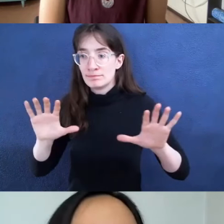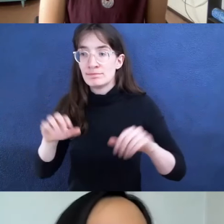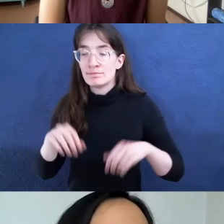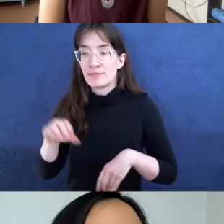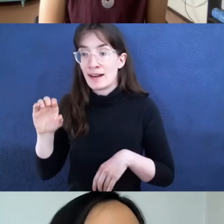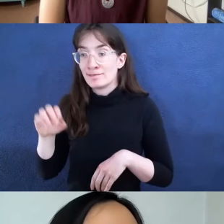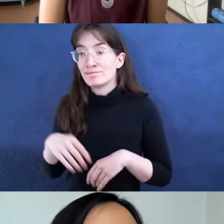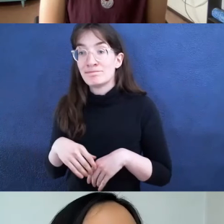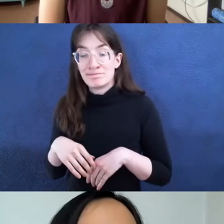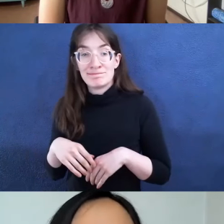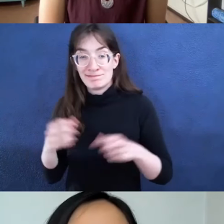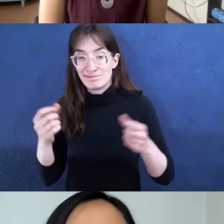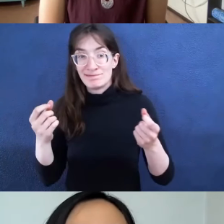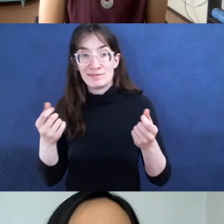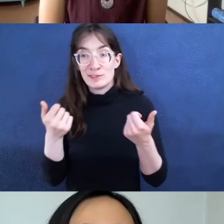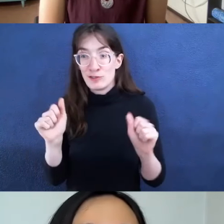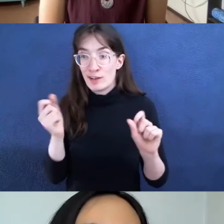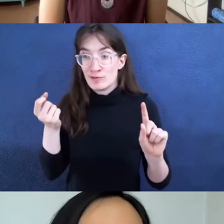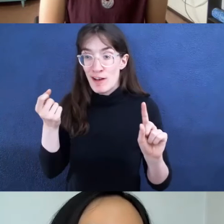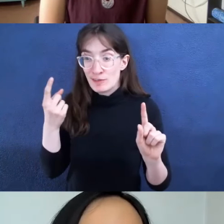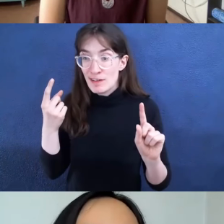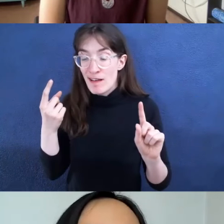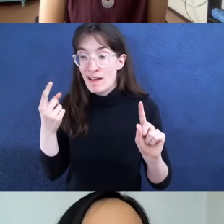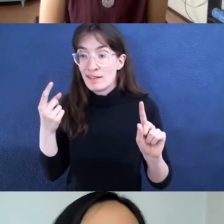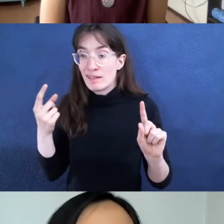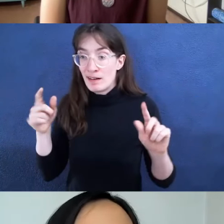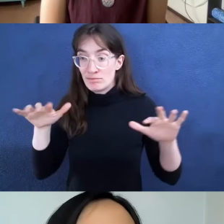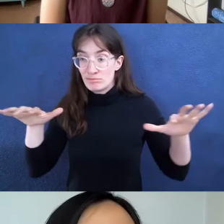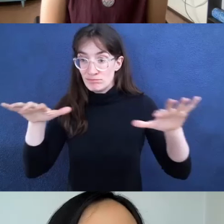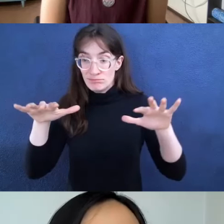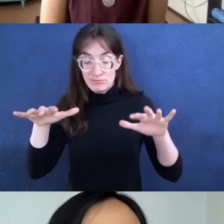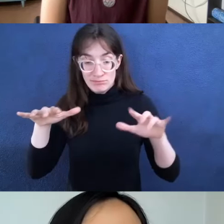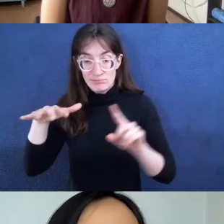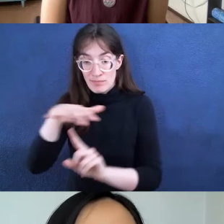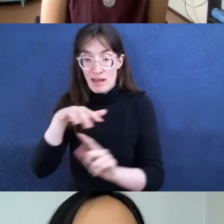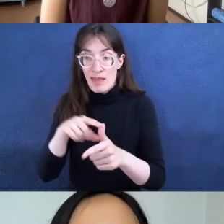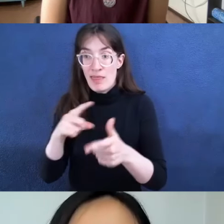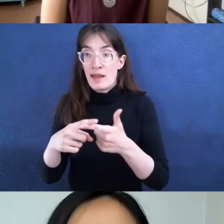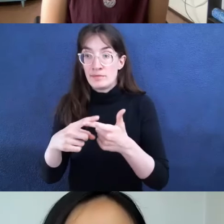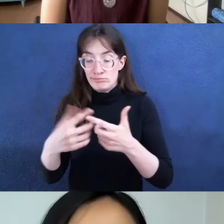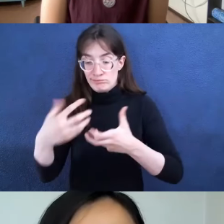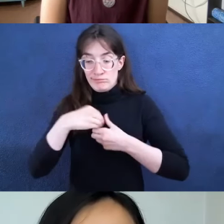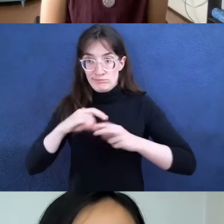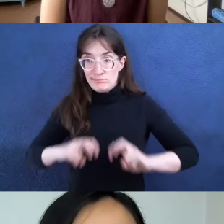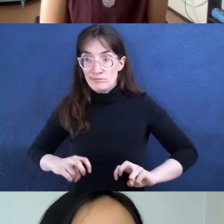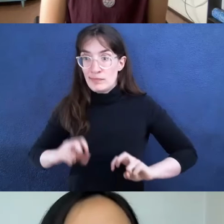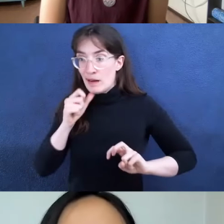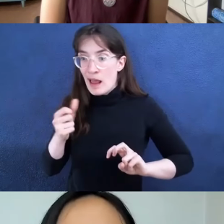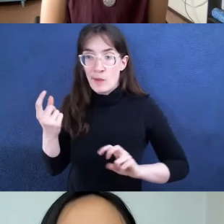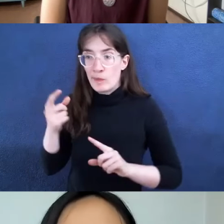So getting a sense of where you are and going inward instead of just focusing on the outside